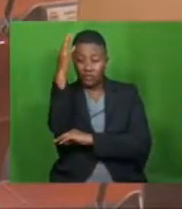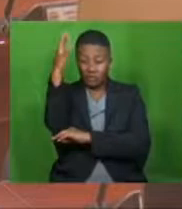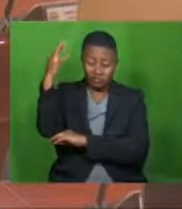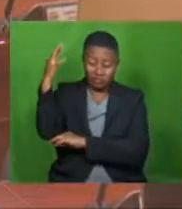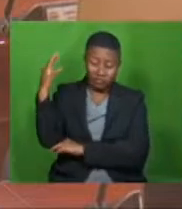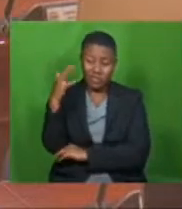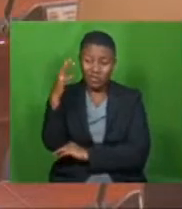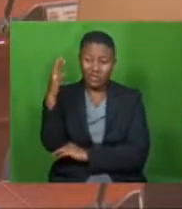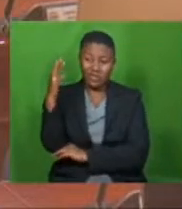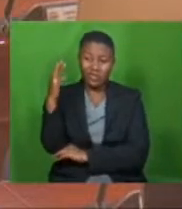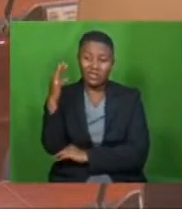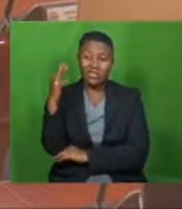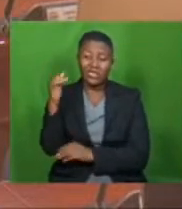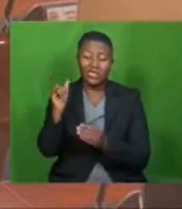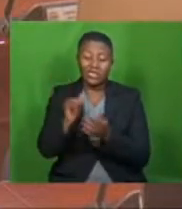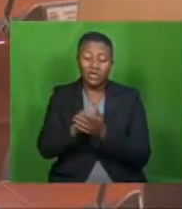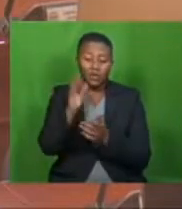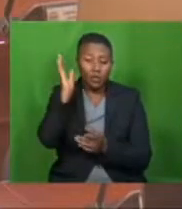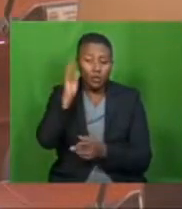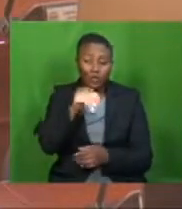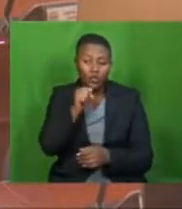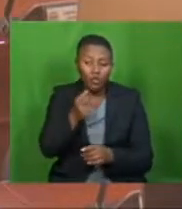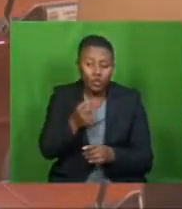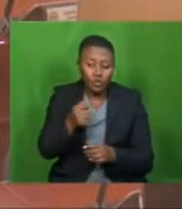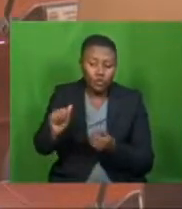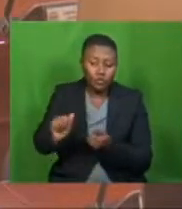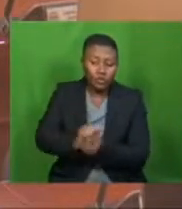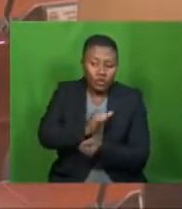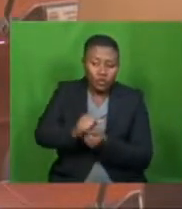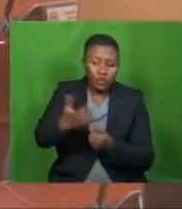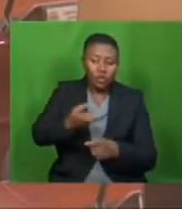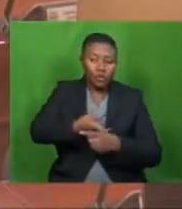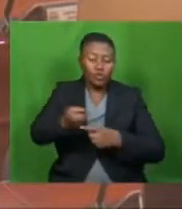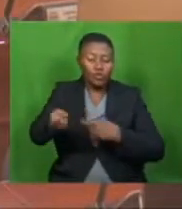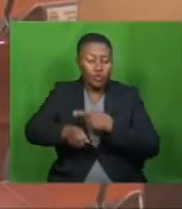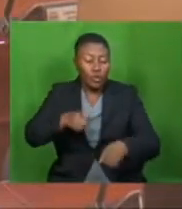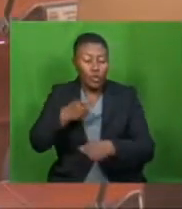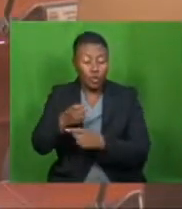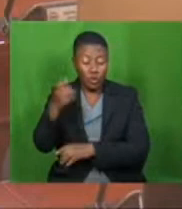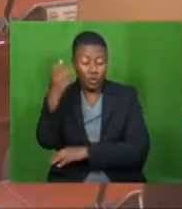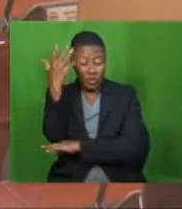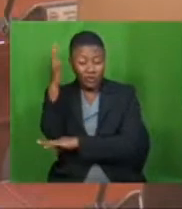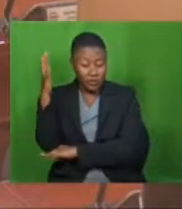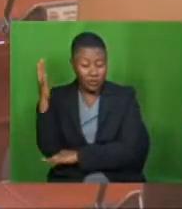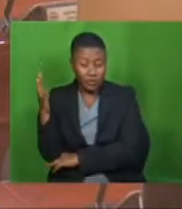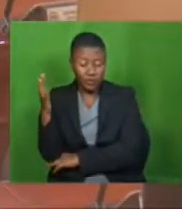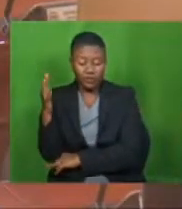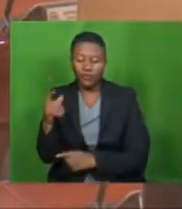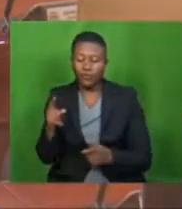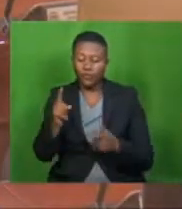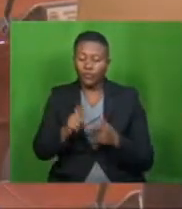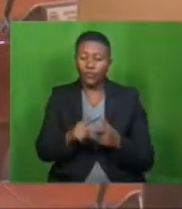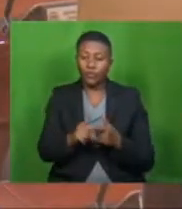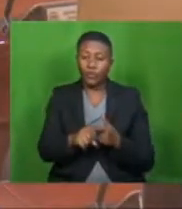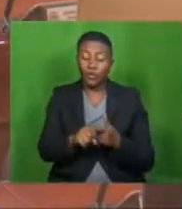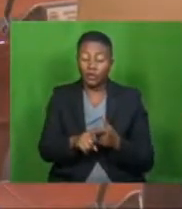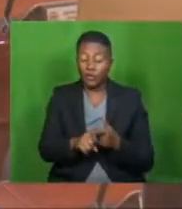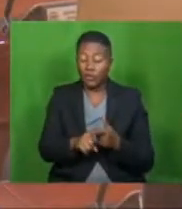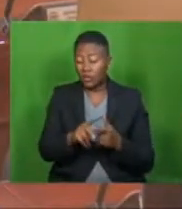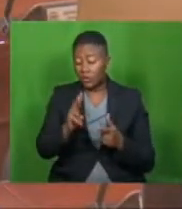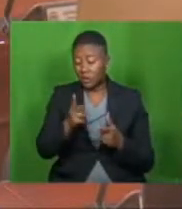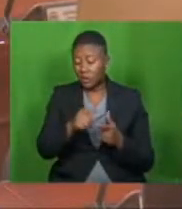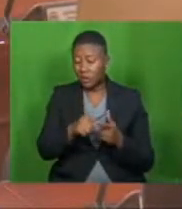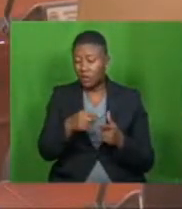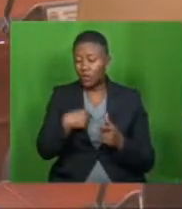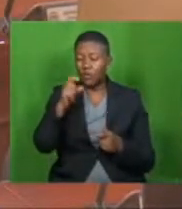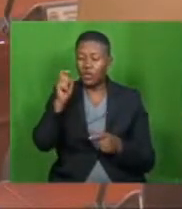will not destroy the vegetation so that we can move along in that direction. The second one is to make sure that we adapt to